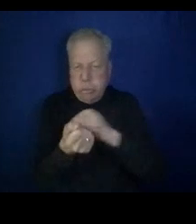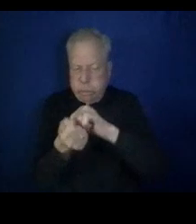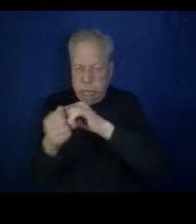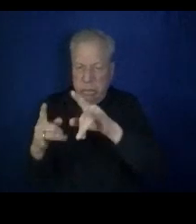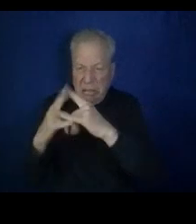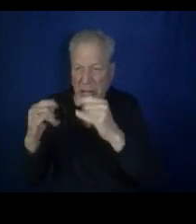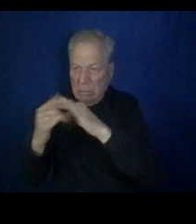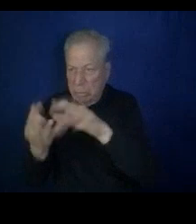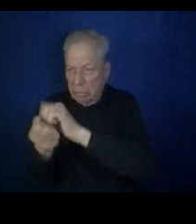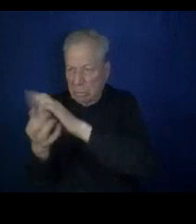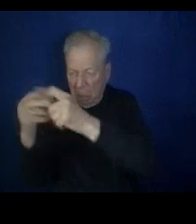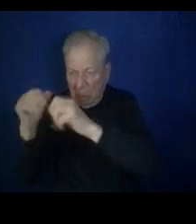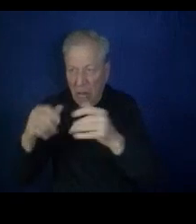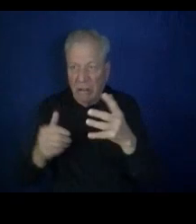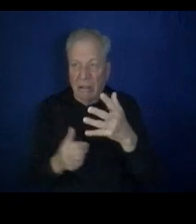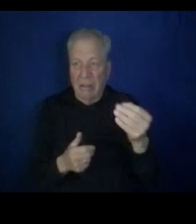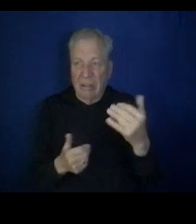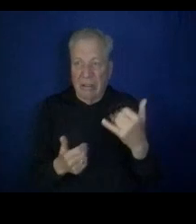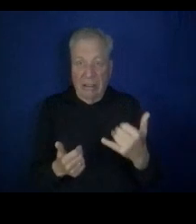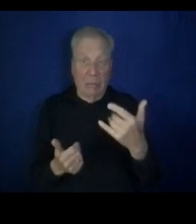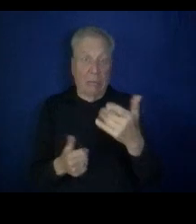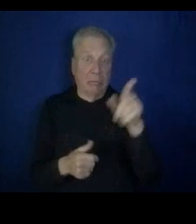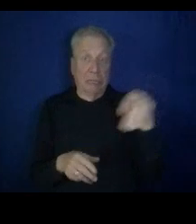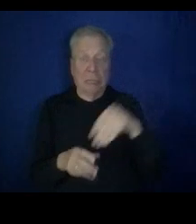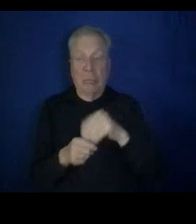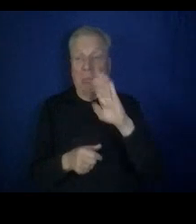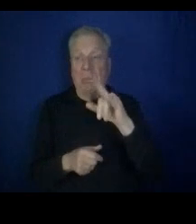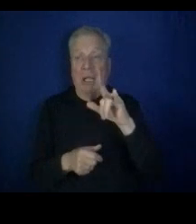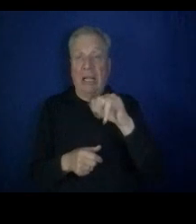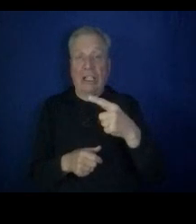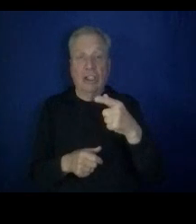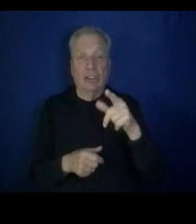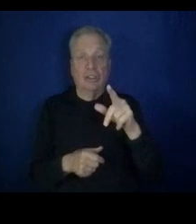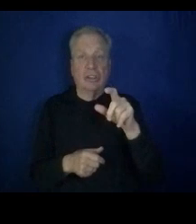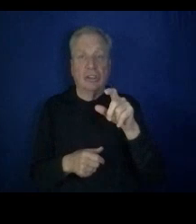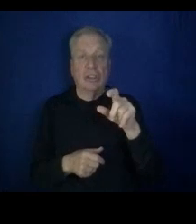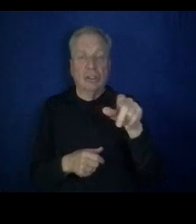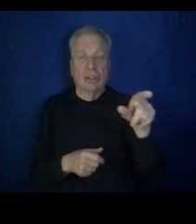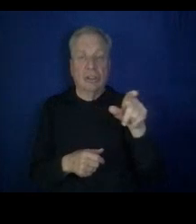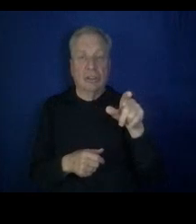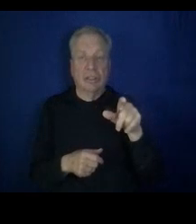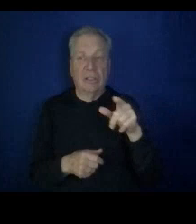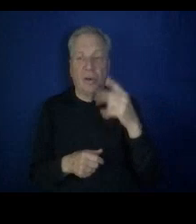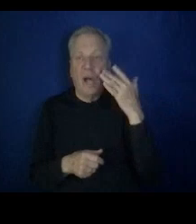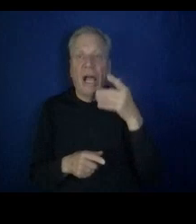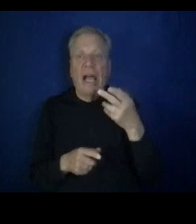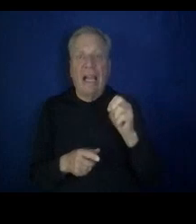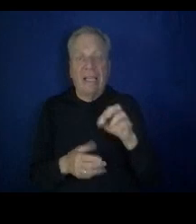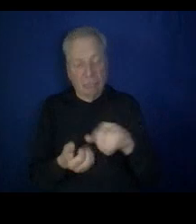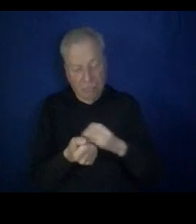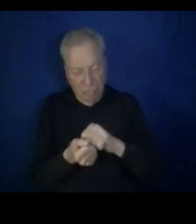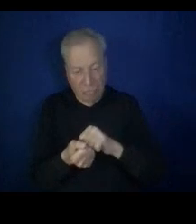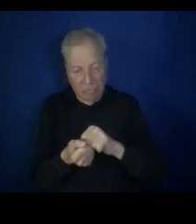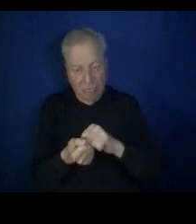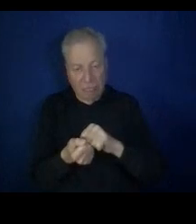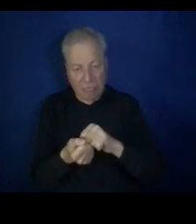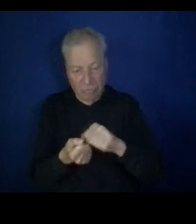bear's now in the Billings Zoo if you want to see it. His name is Ozzie Norris because he was crushing tents in Norris